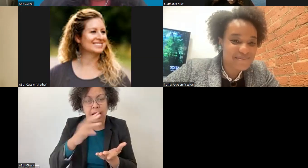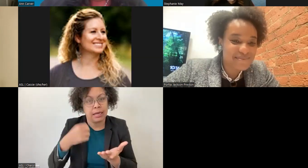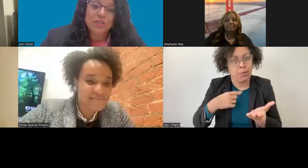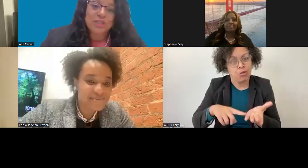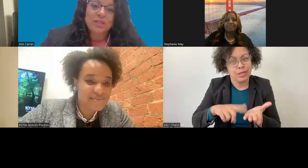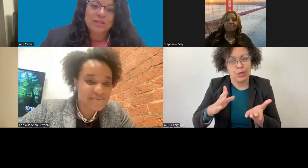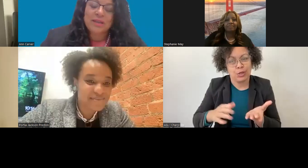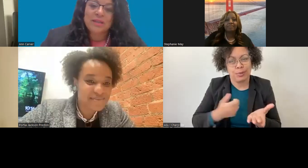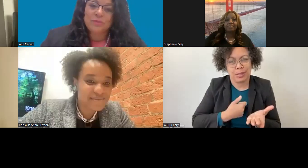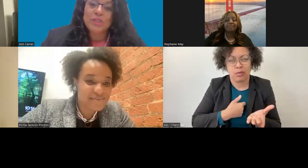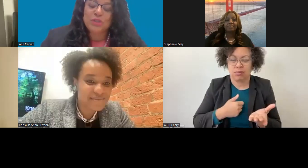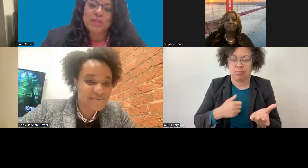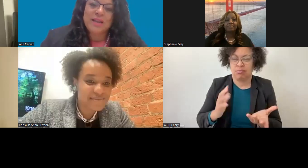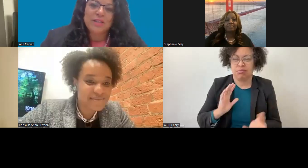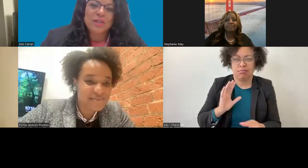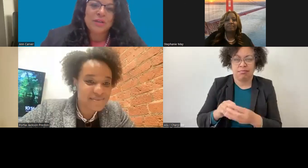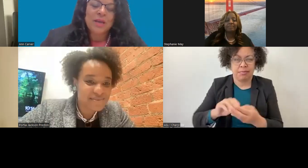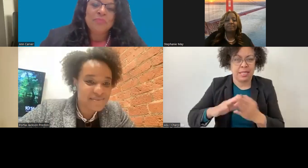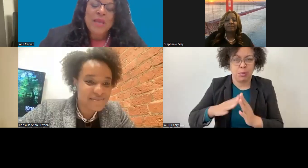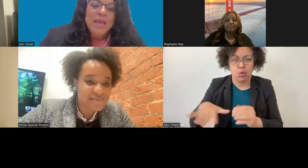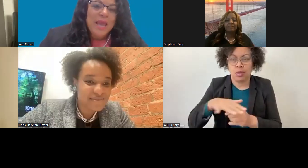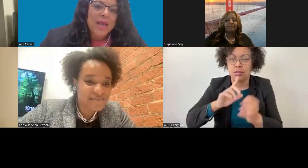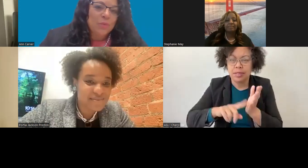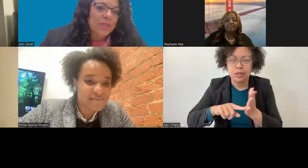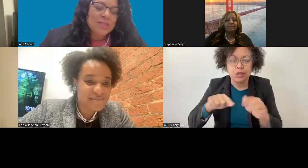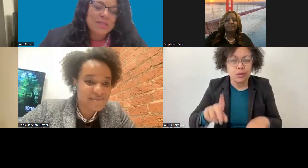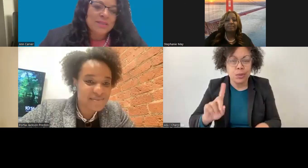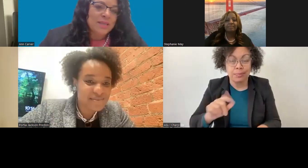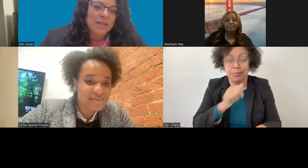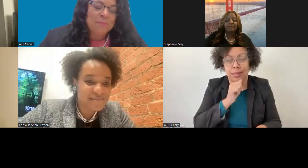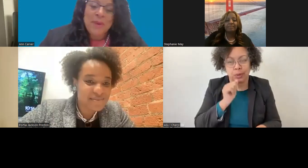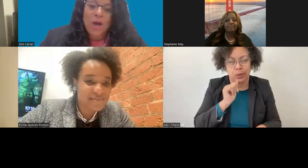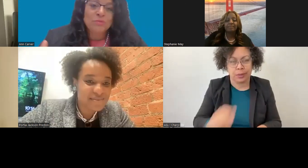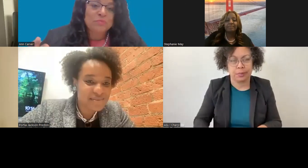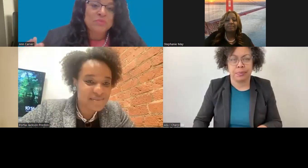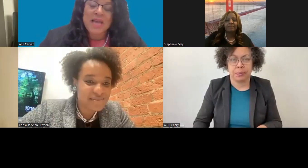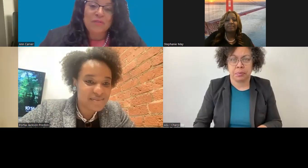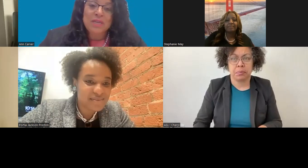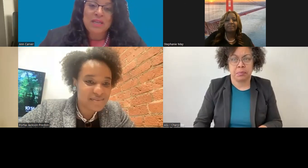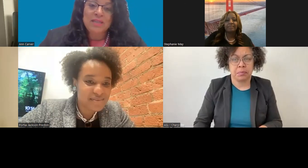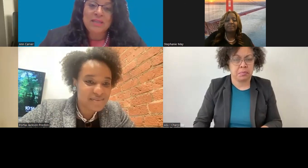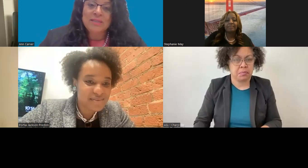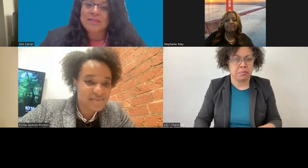engaged researcher in Arizona. And we conducted about